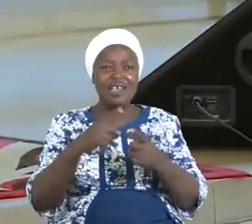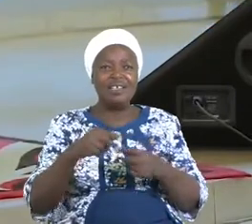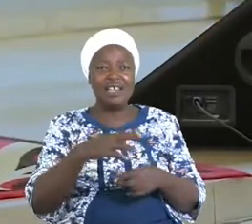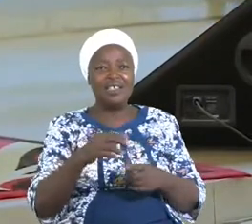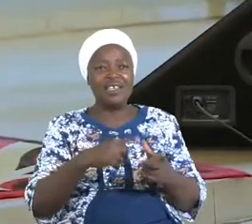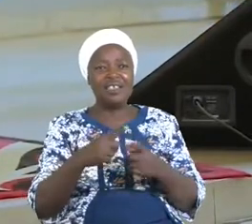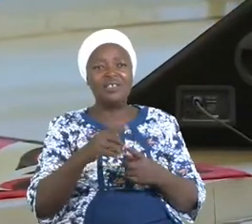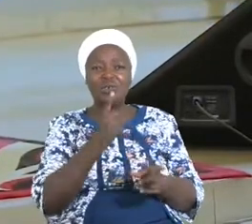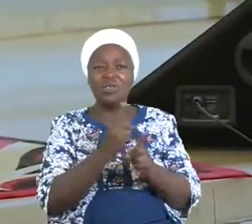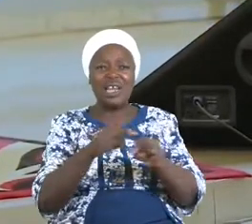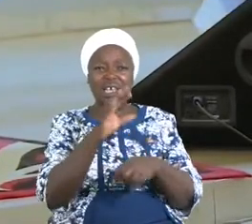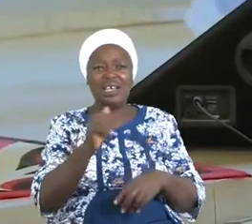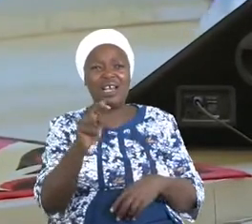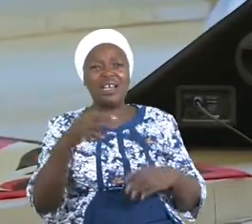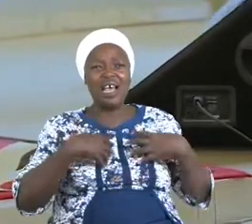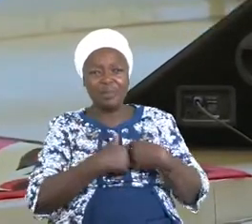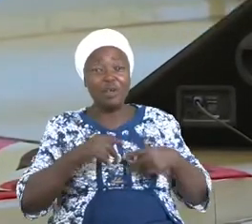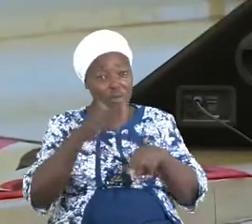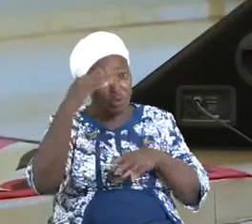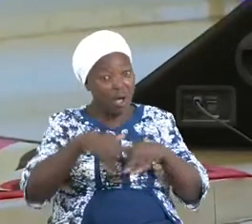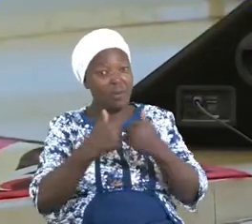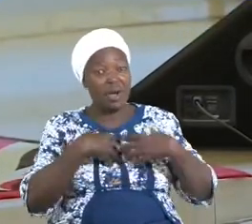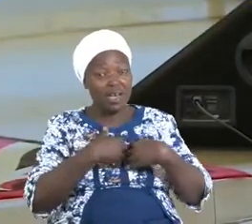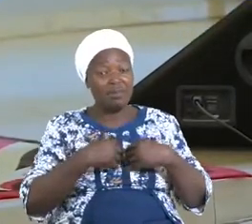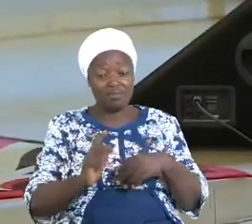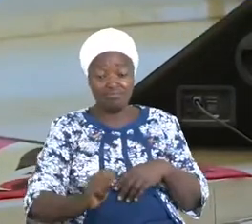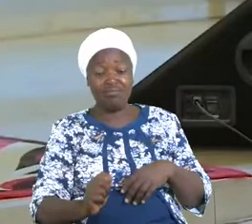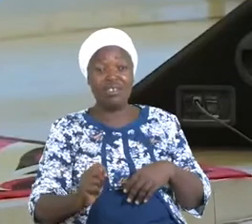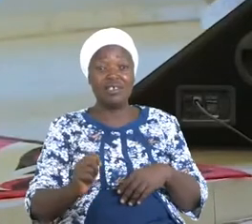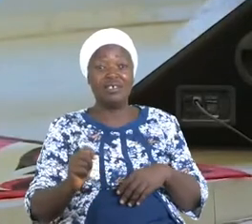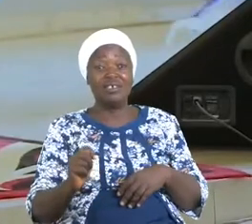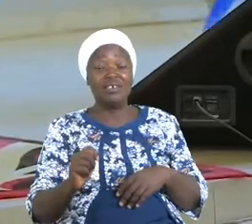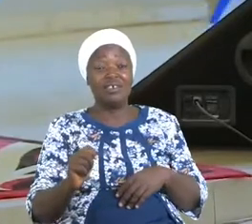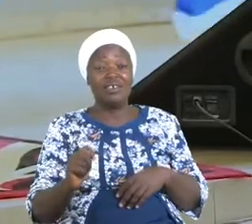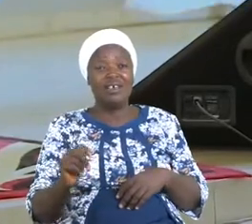animals. You know how animals go to toilet now?